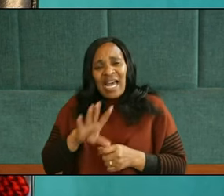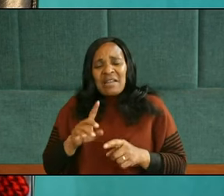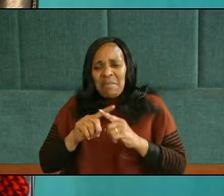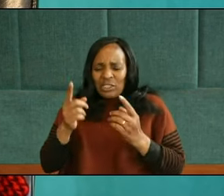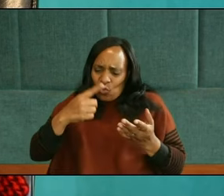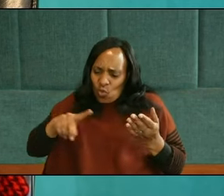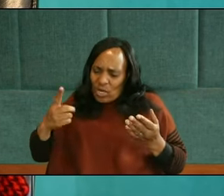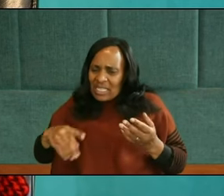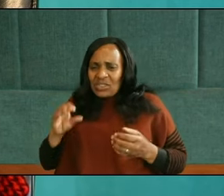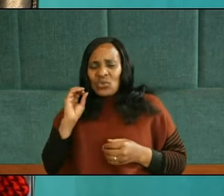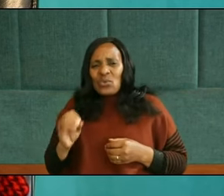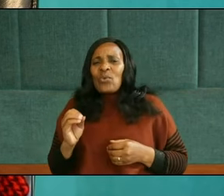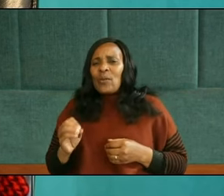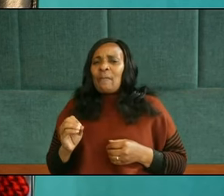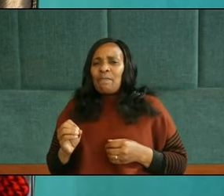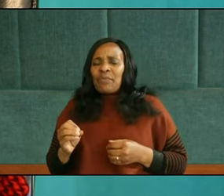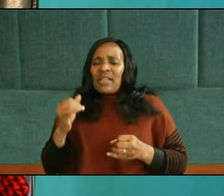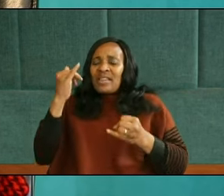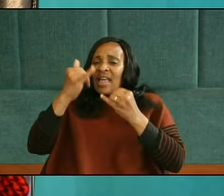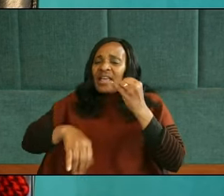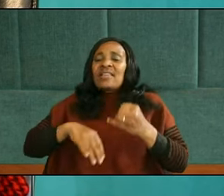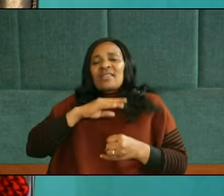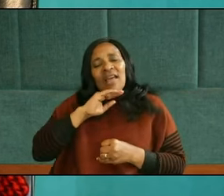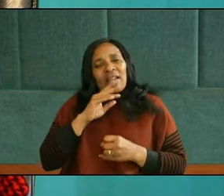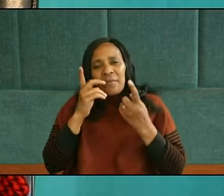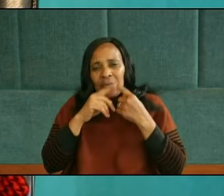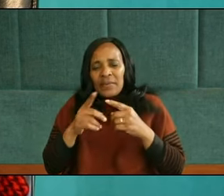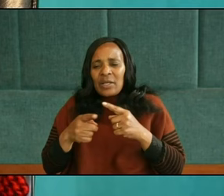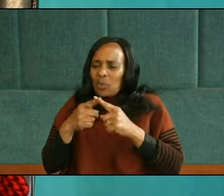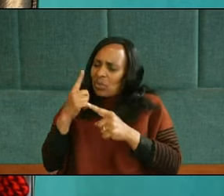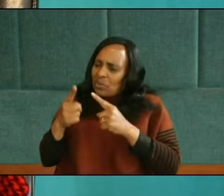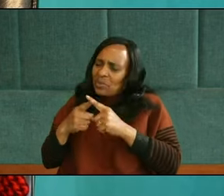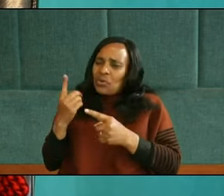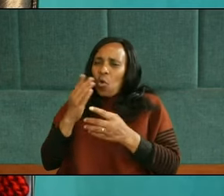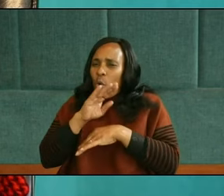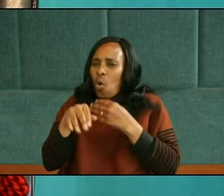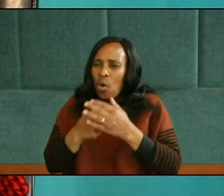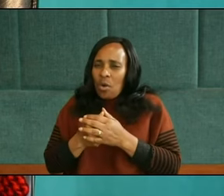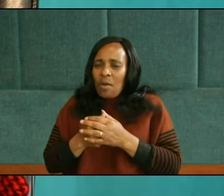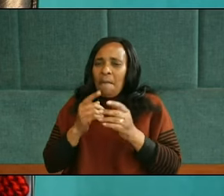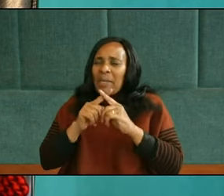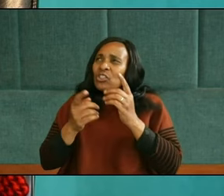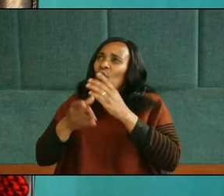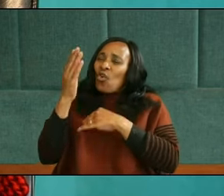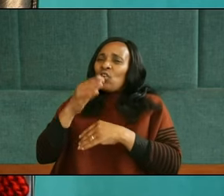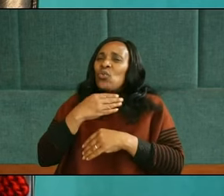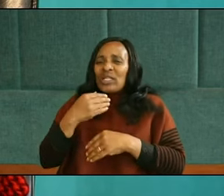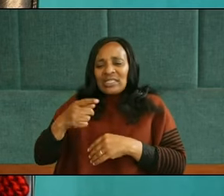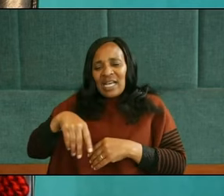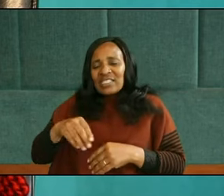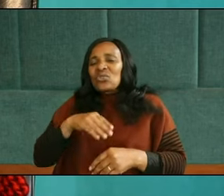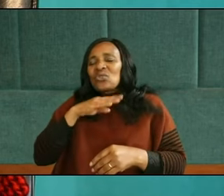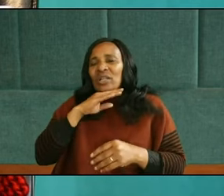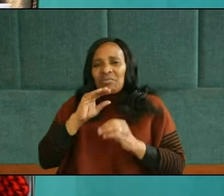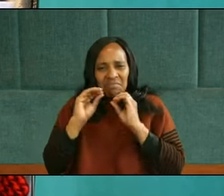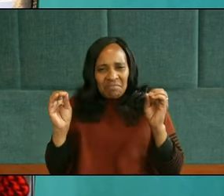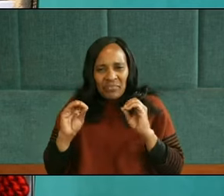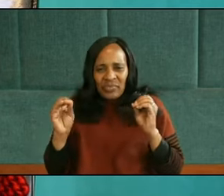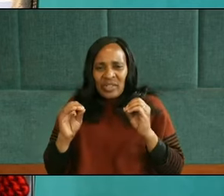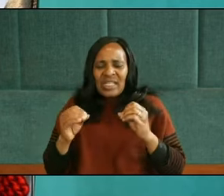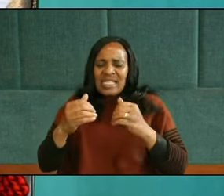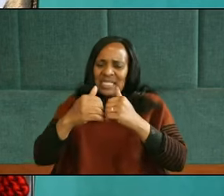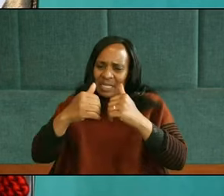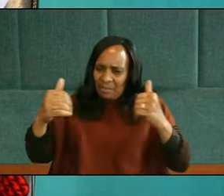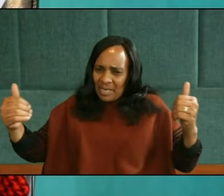that their end was damnation. They eventually died and they were killed. And so God doesn't want us to die. He wants to separate, you know, he wants